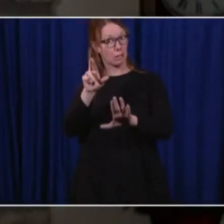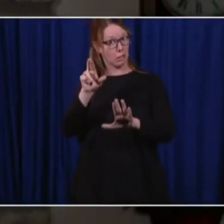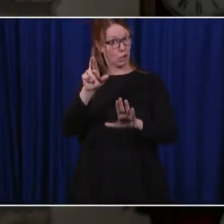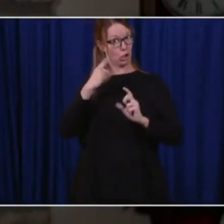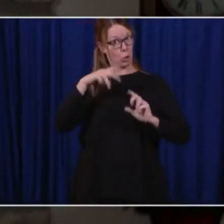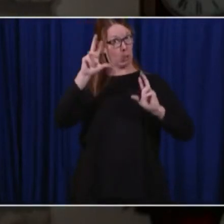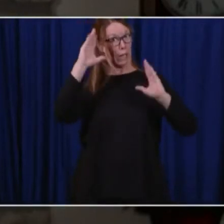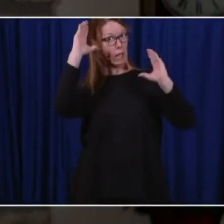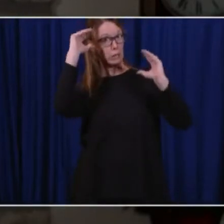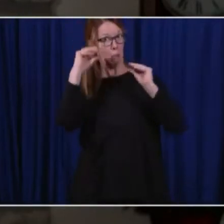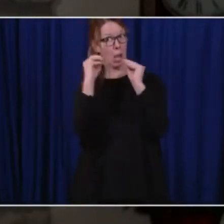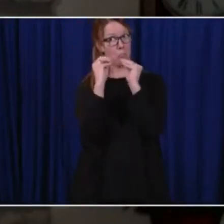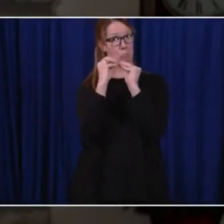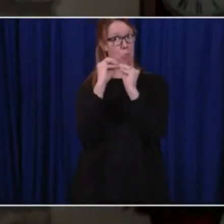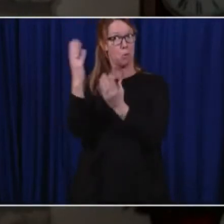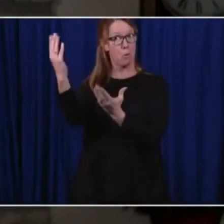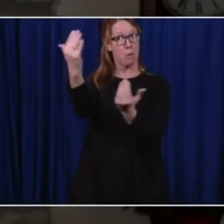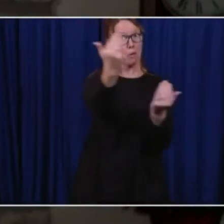plan to get them out quickly?